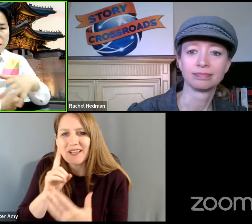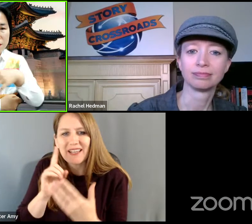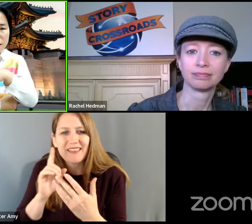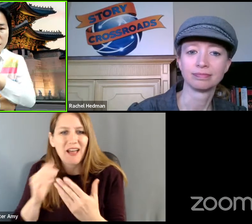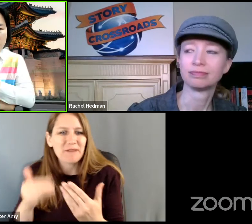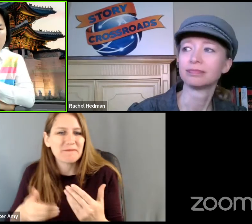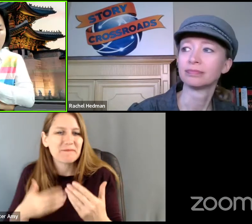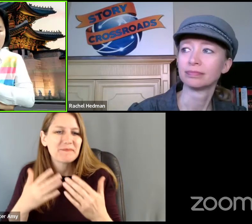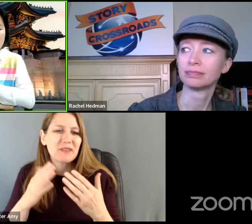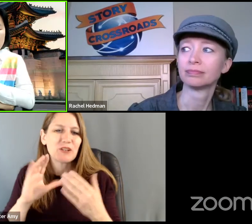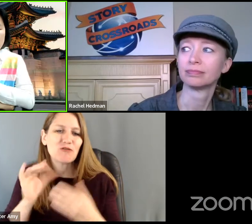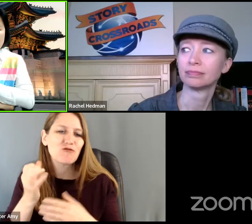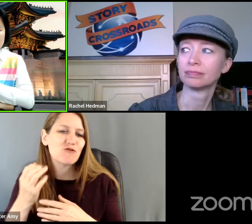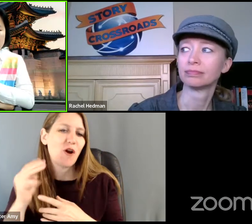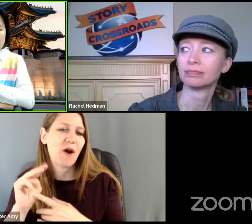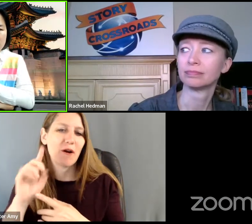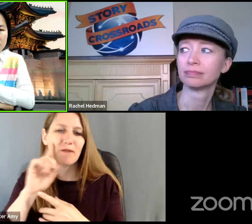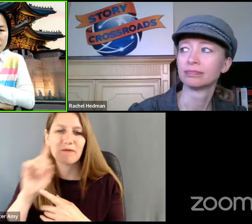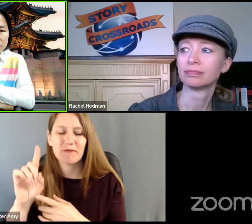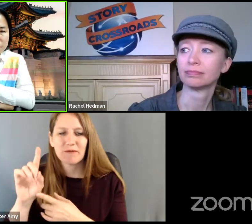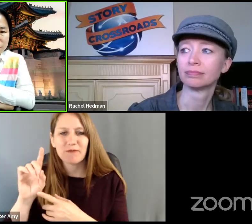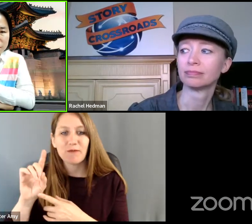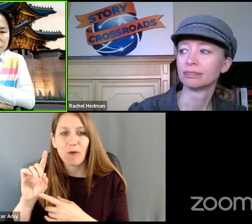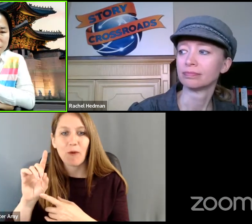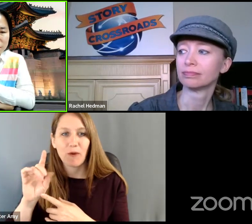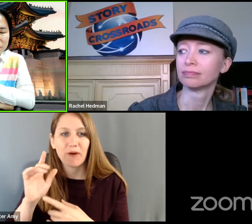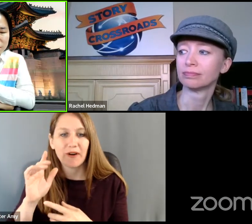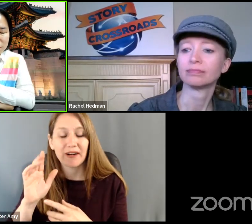you can see them on YouTube.